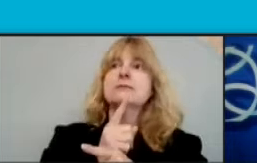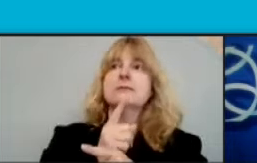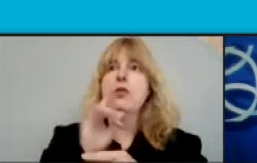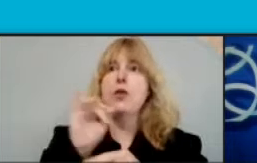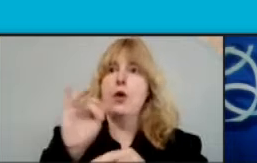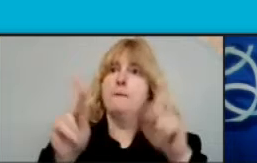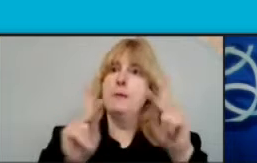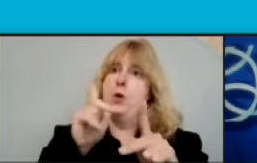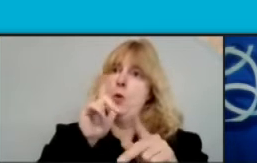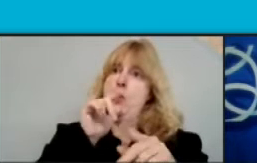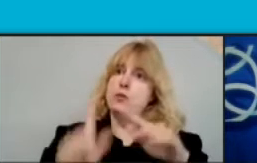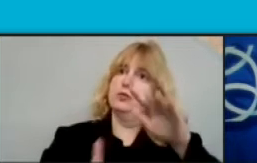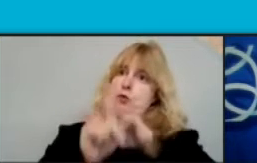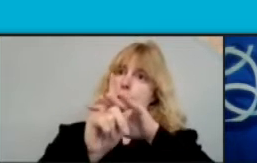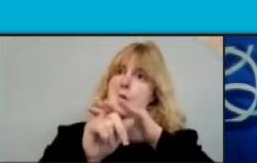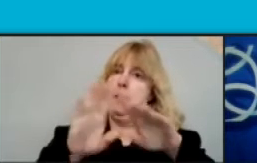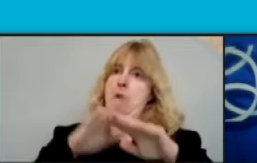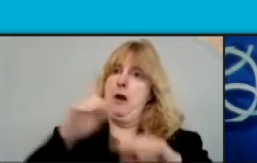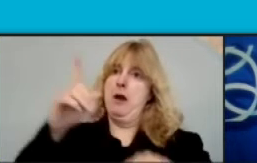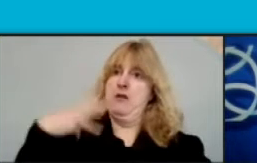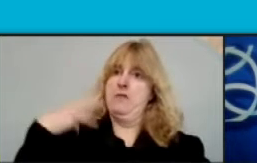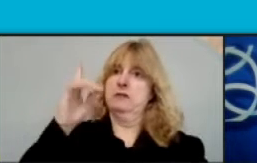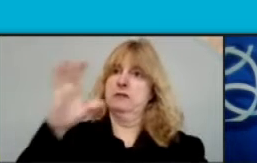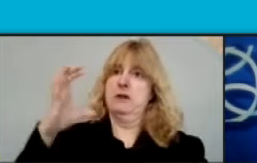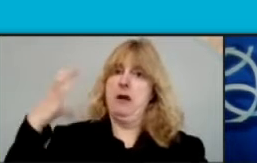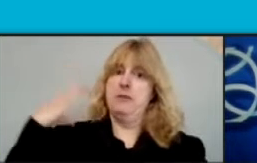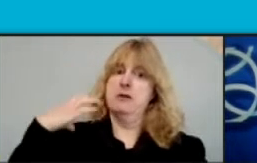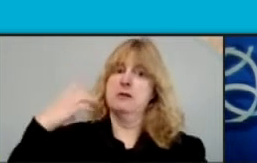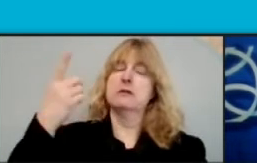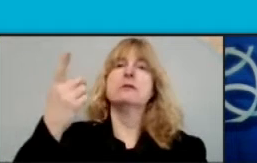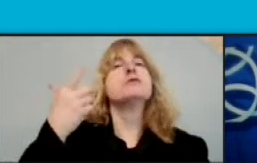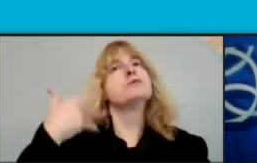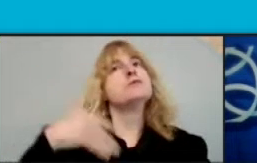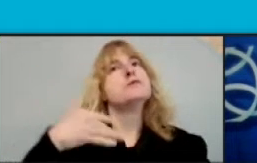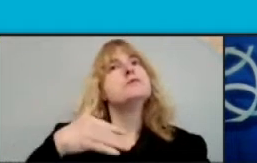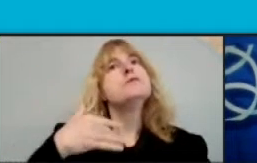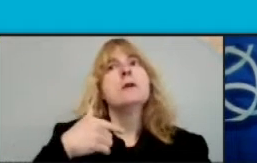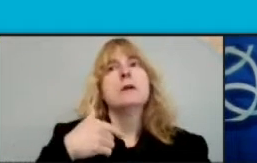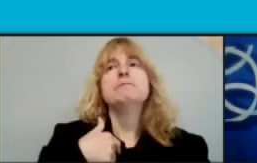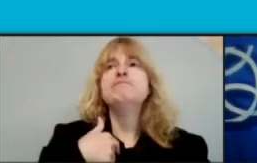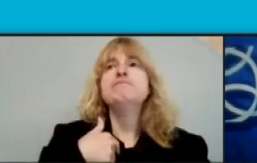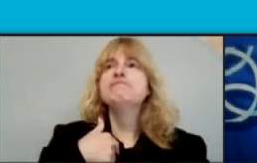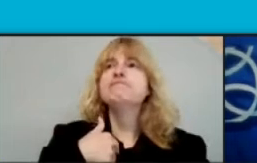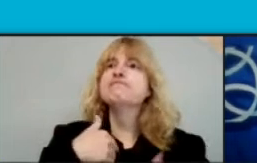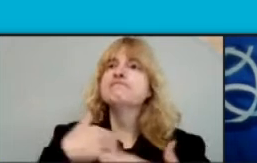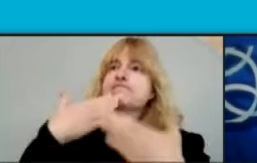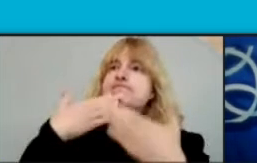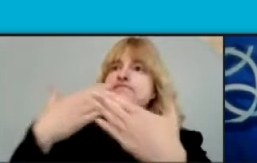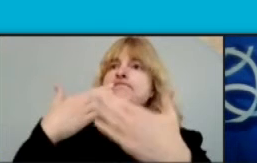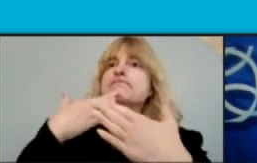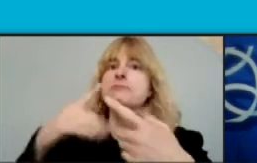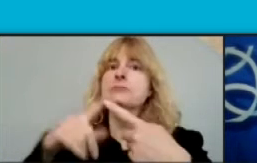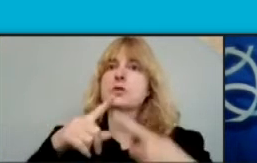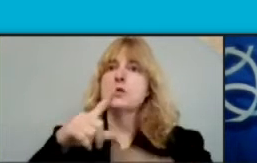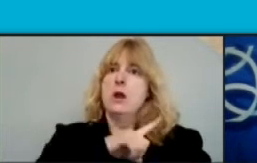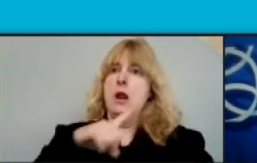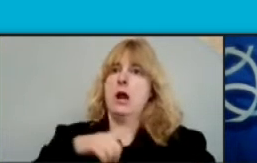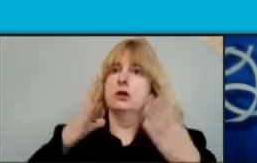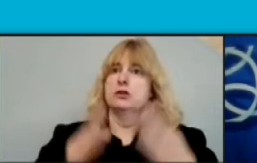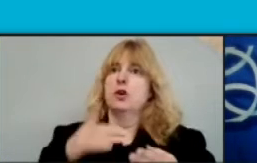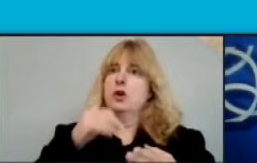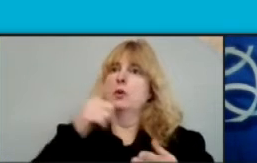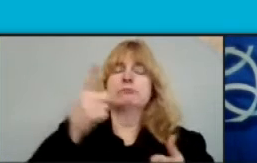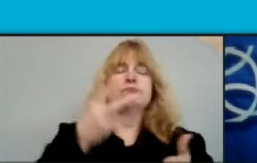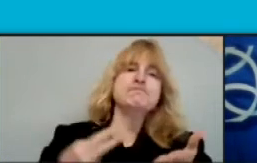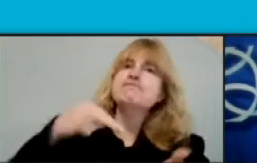our Capitol. I'm so grateful for the legislators that stood up for